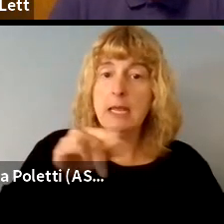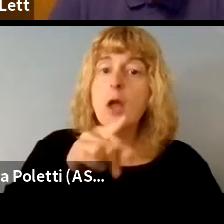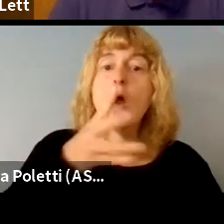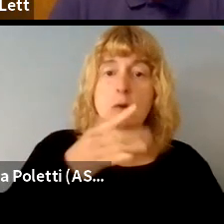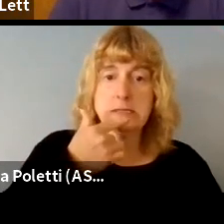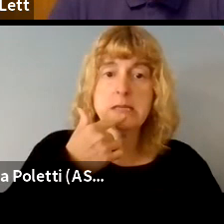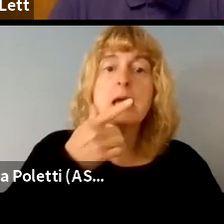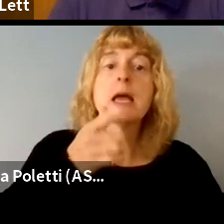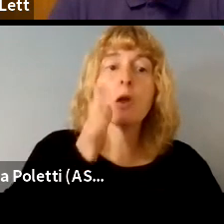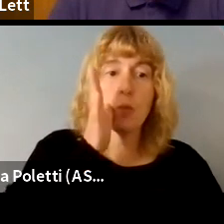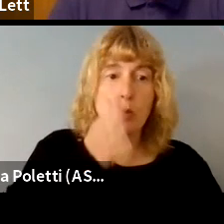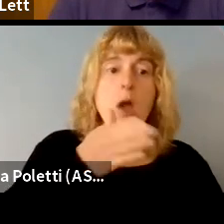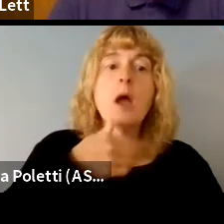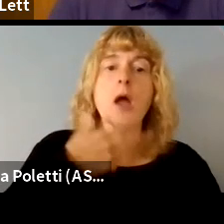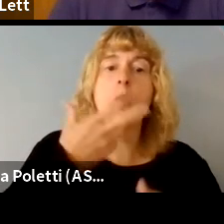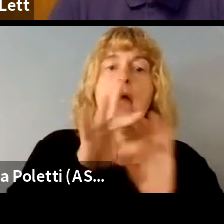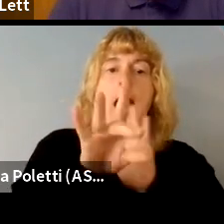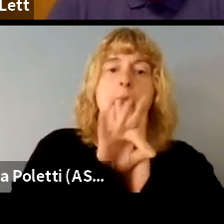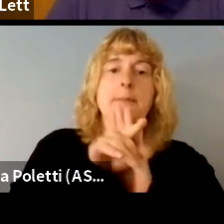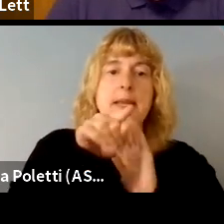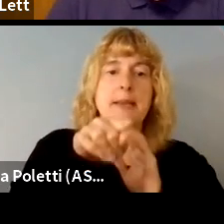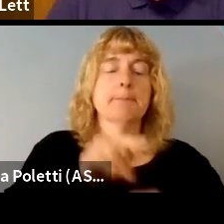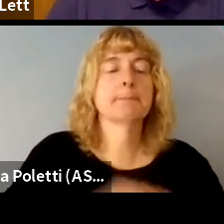it, so I'll nominate him.